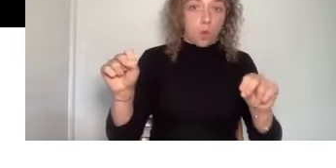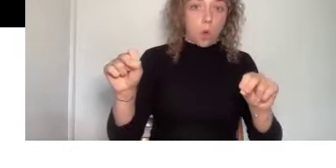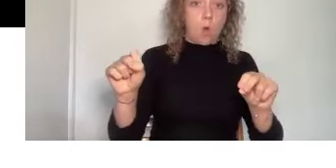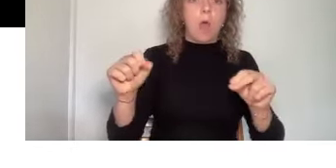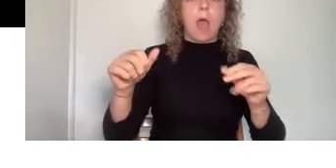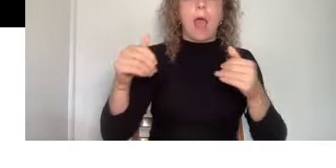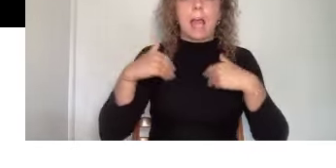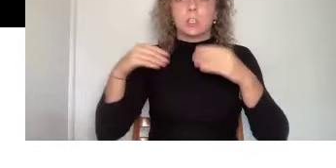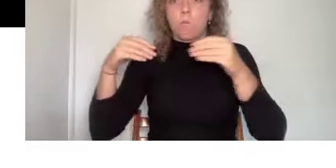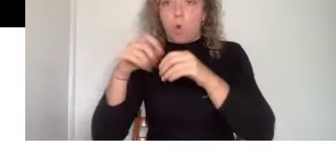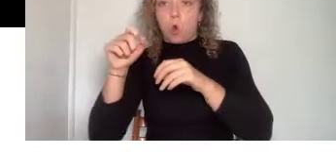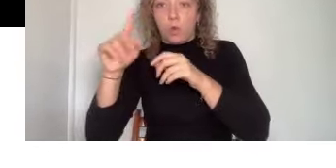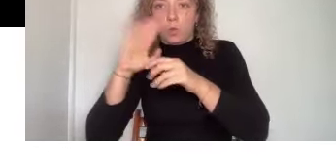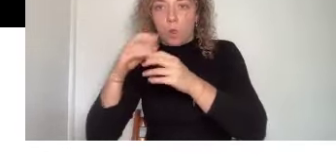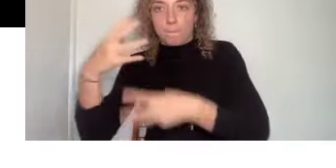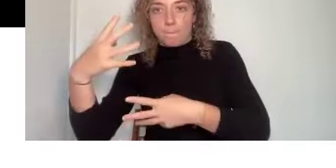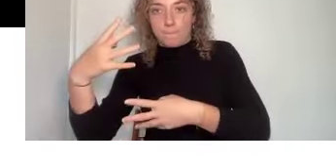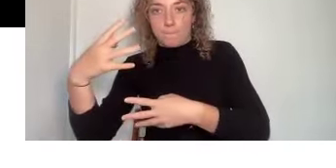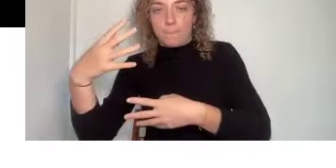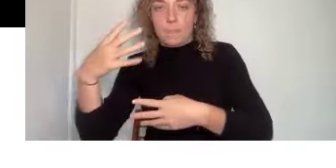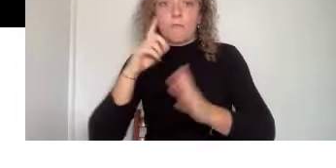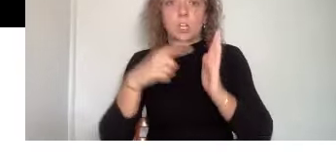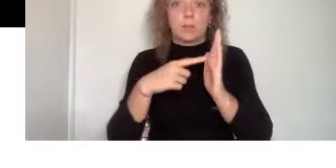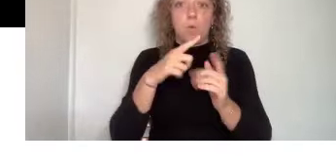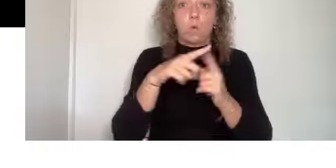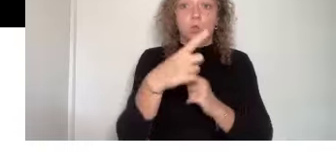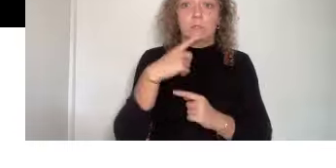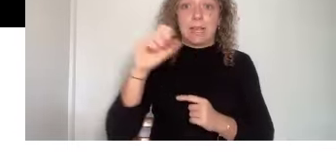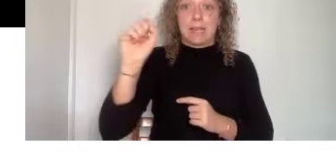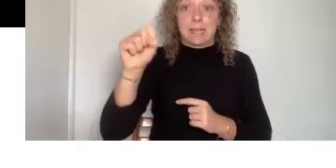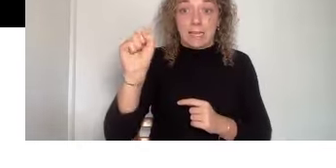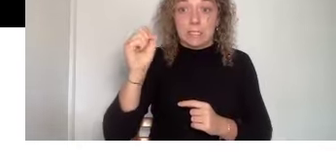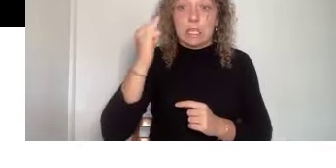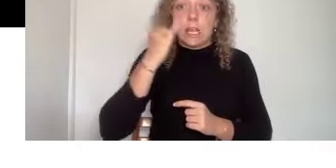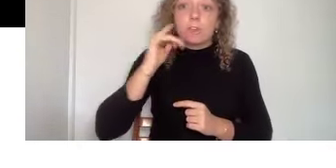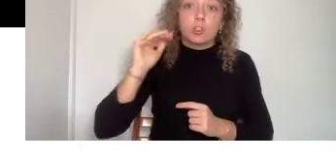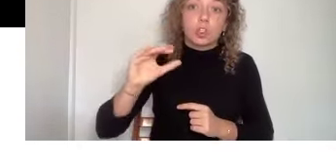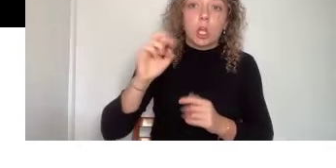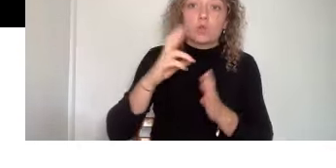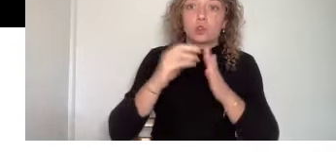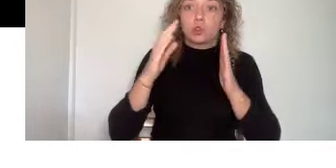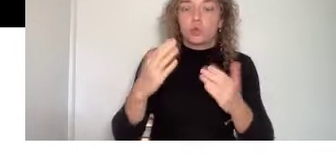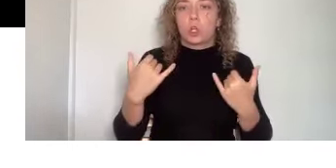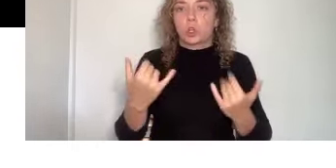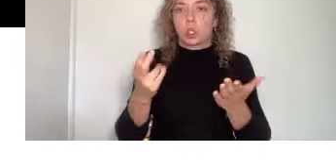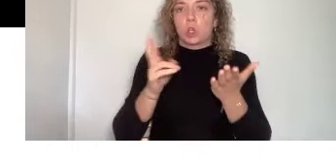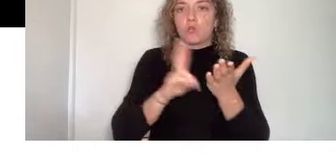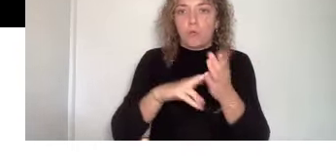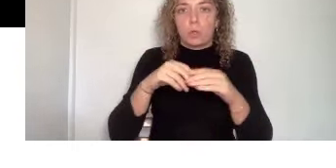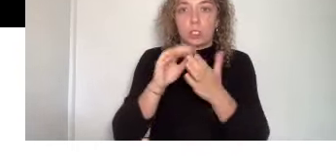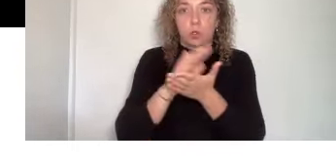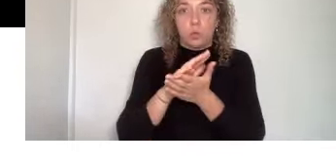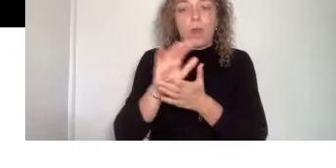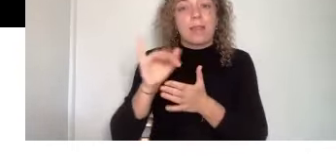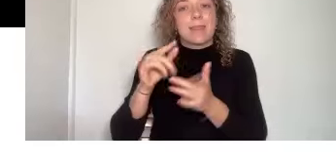more questions that come up. So this is one example. When you say yes to if a child or student is currently enrolled in school,